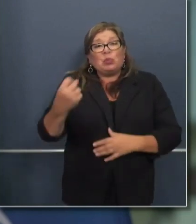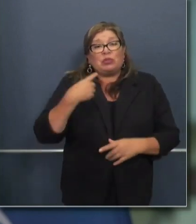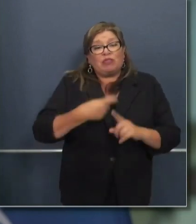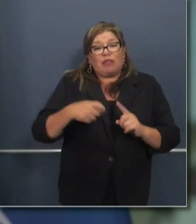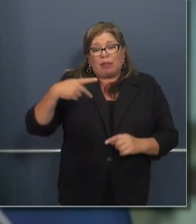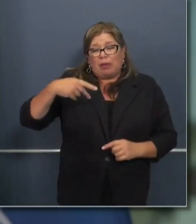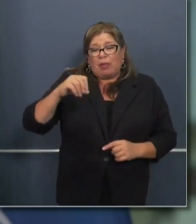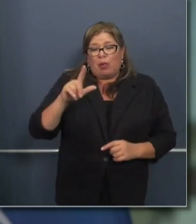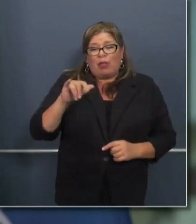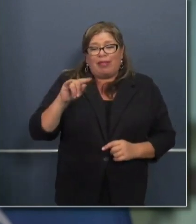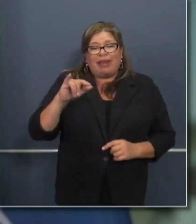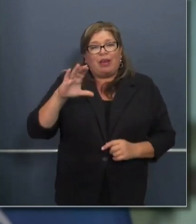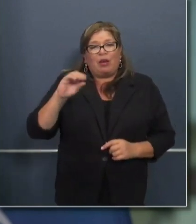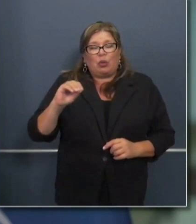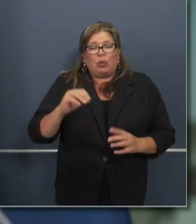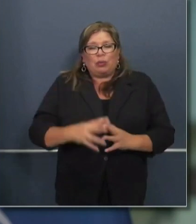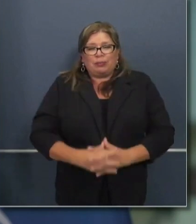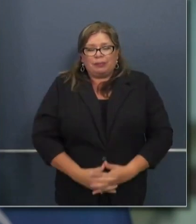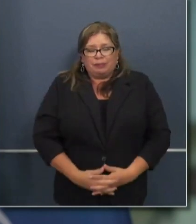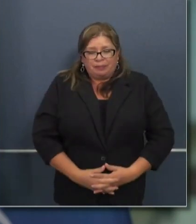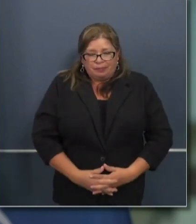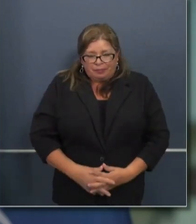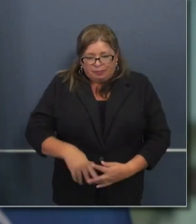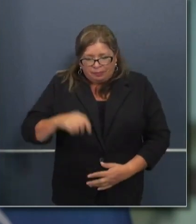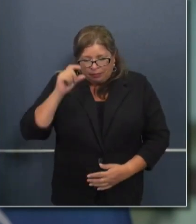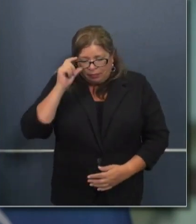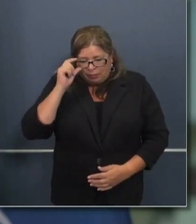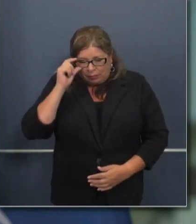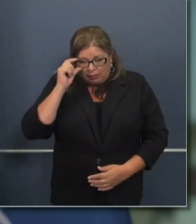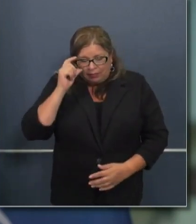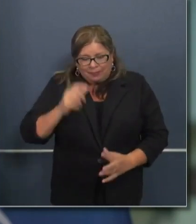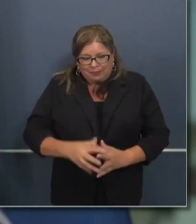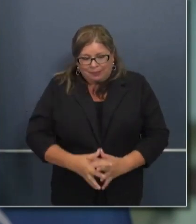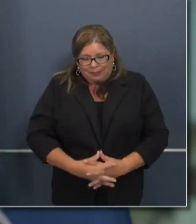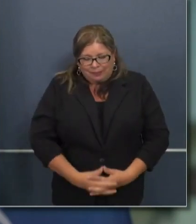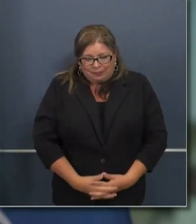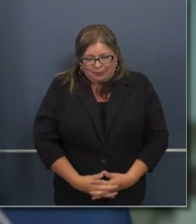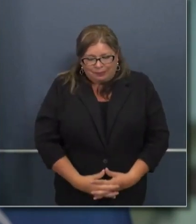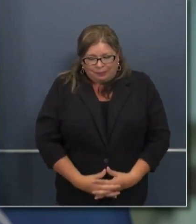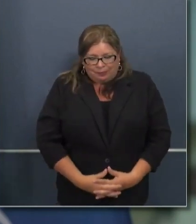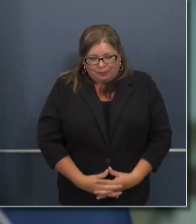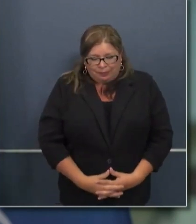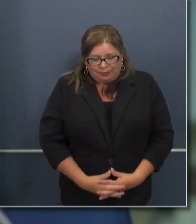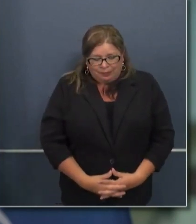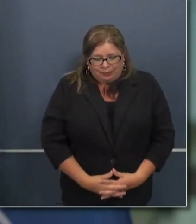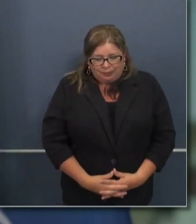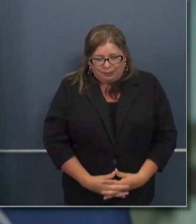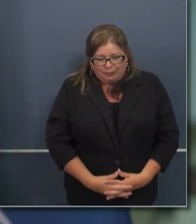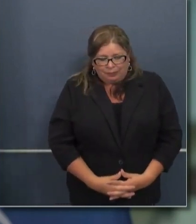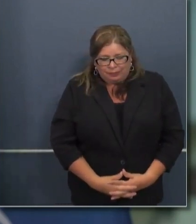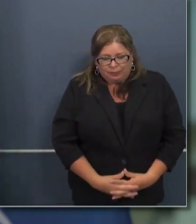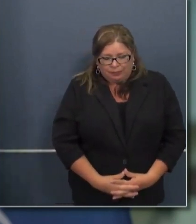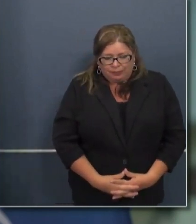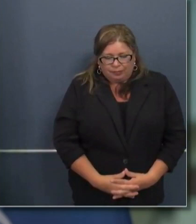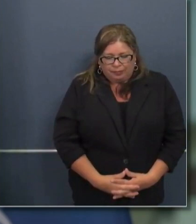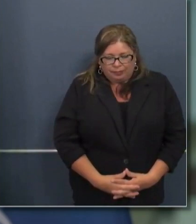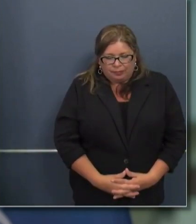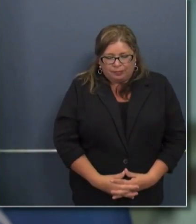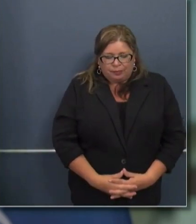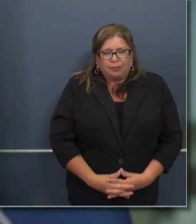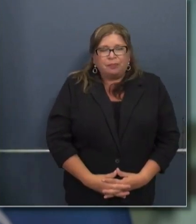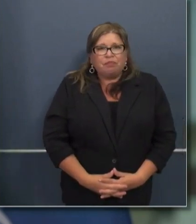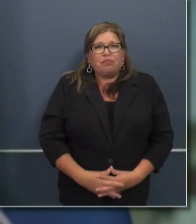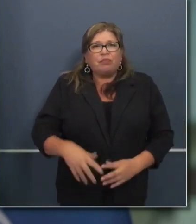Governor, thanks so much for giving us a moment. Sort of going off of Kathleen's question, you talked today again about the need to be able to toggle back